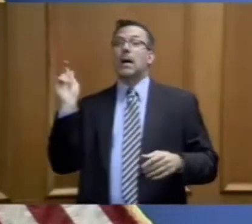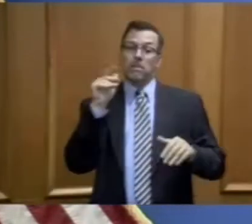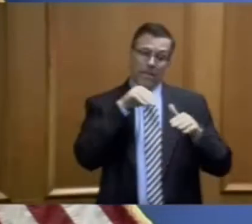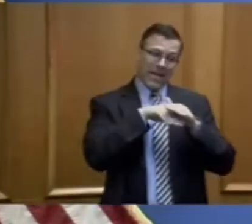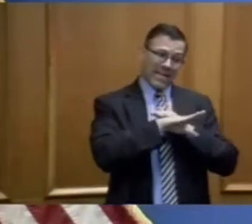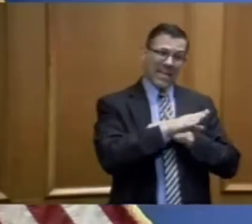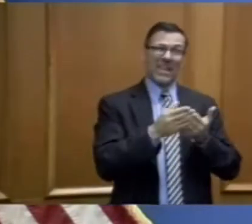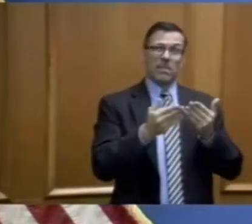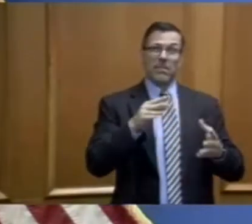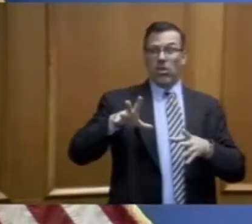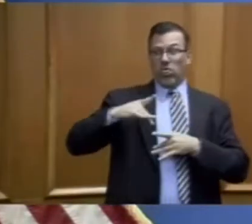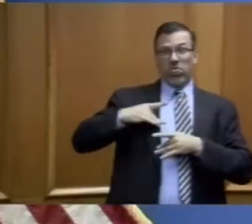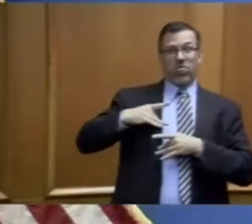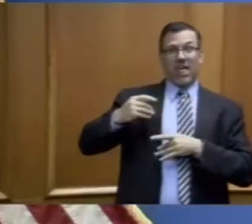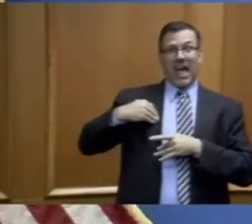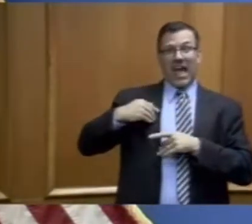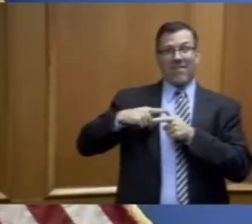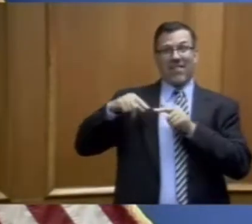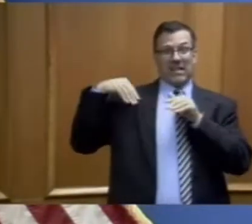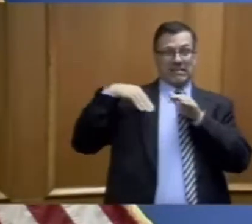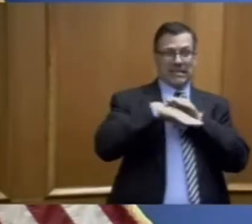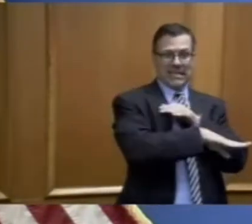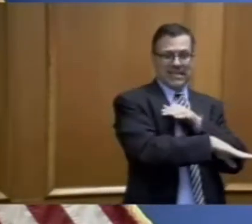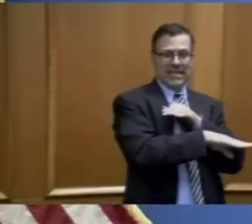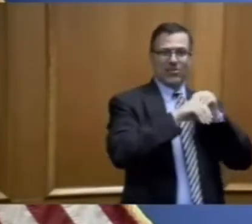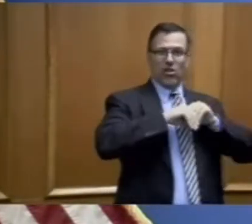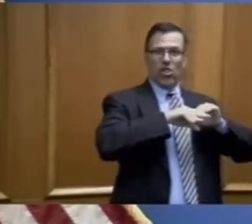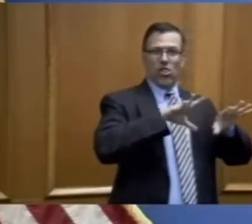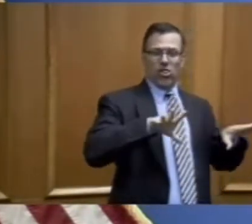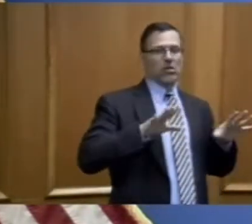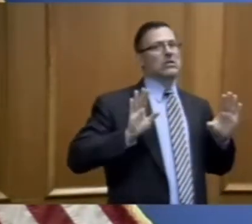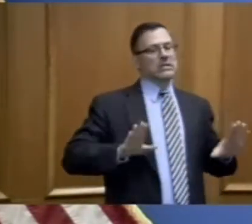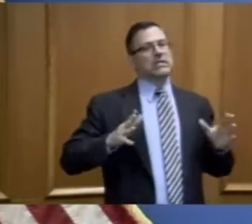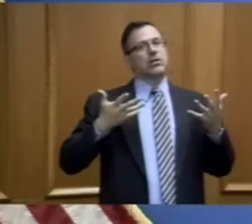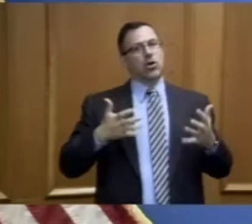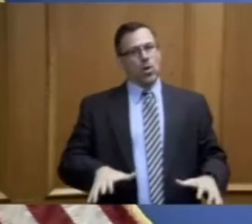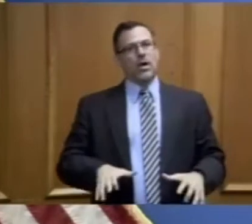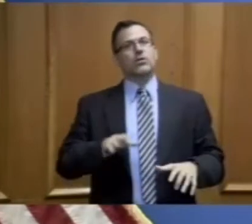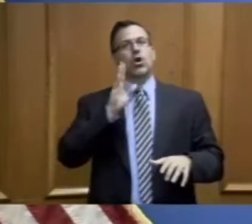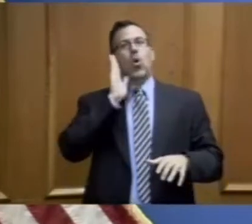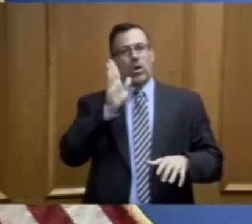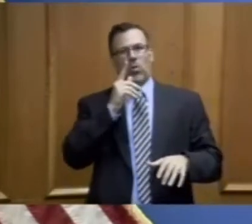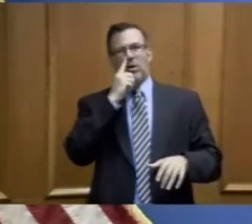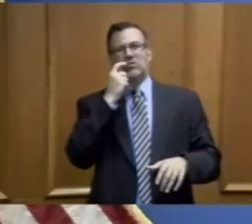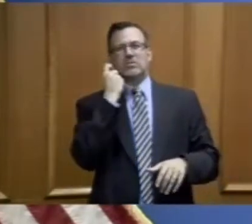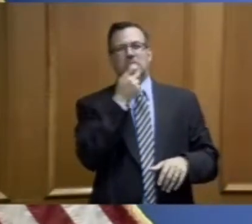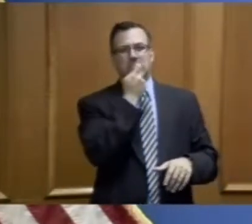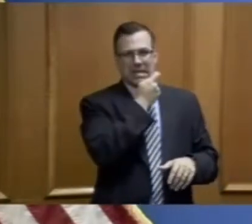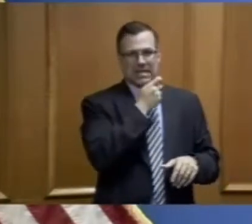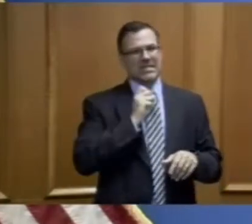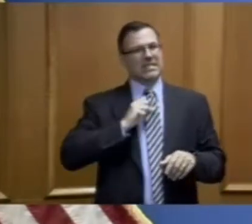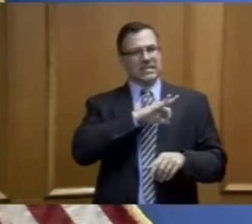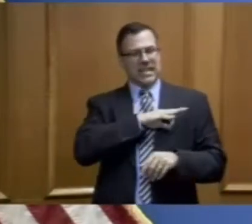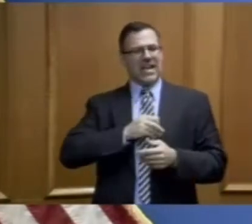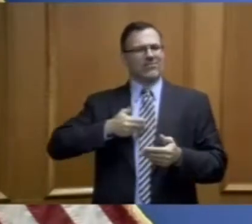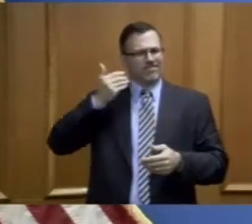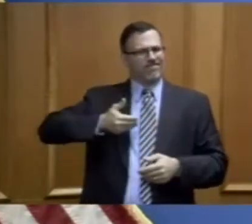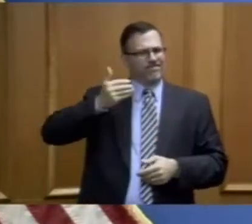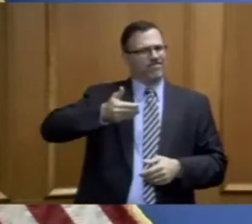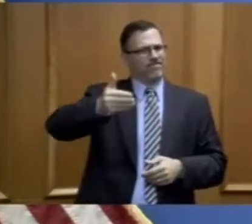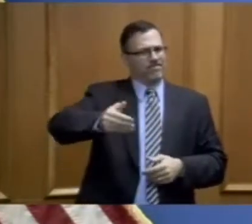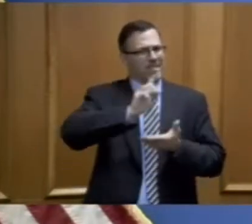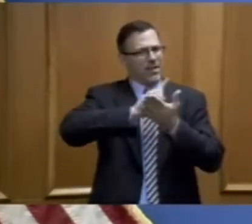of their normal movement patterns. So we want to make sure that we are doing retesting of them on a regular basis in order to better protect those